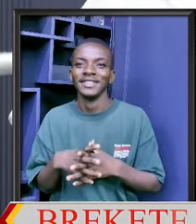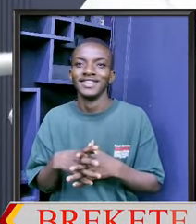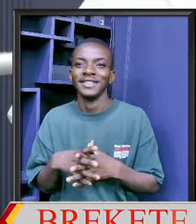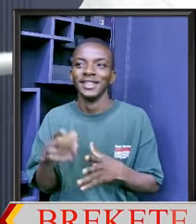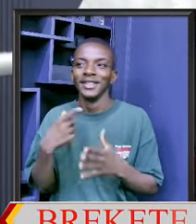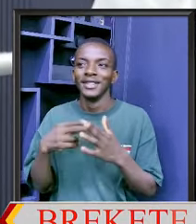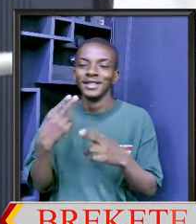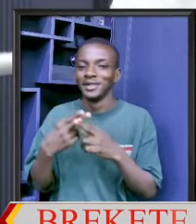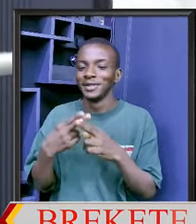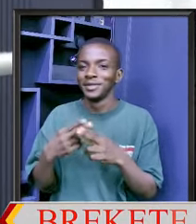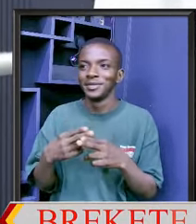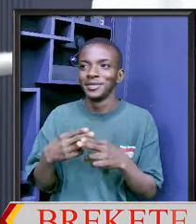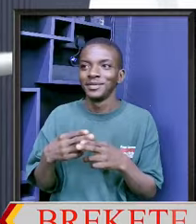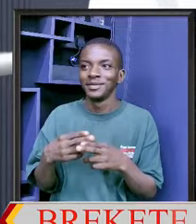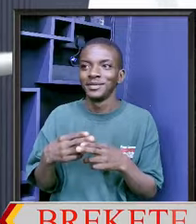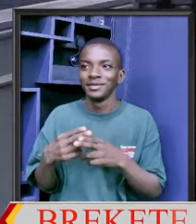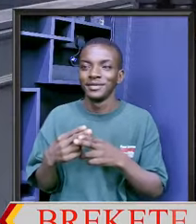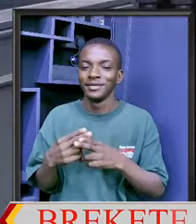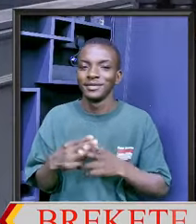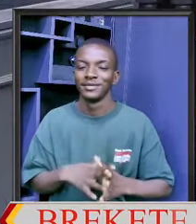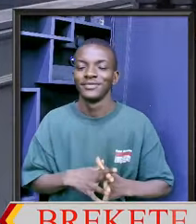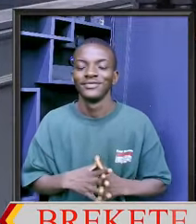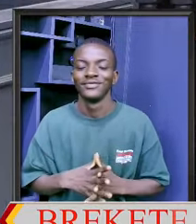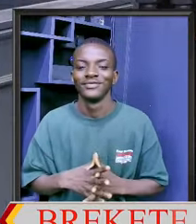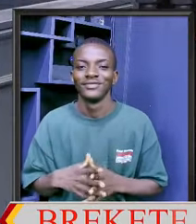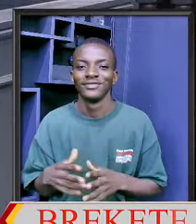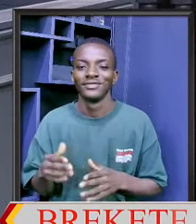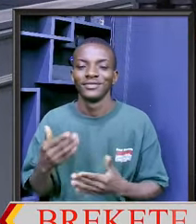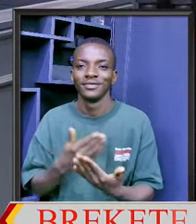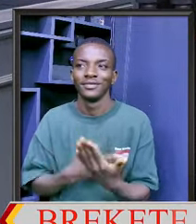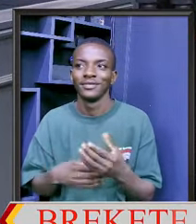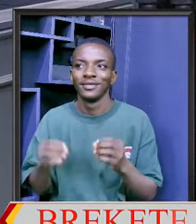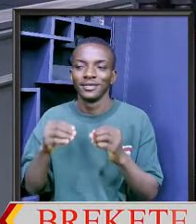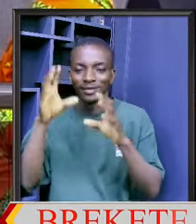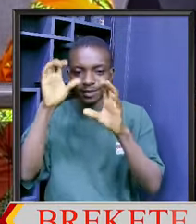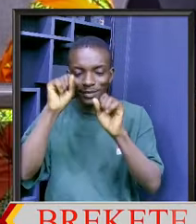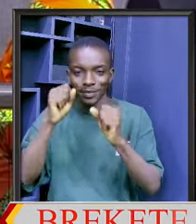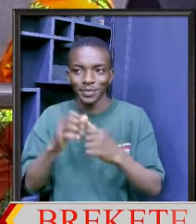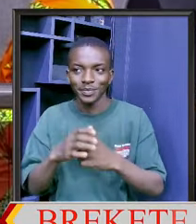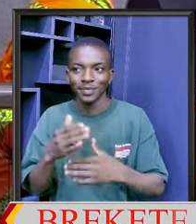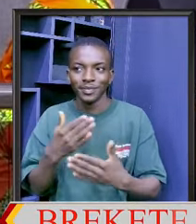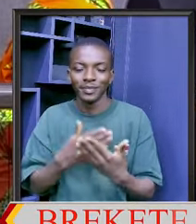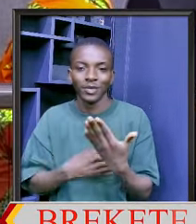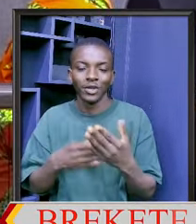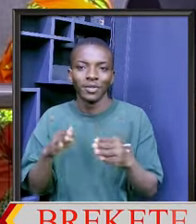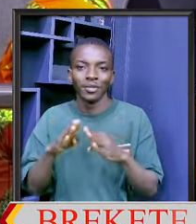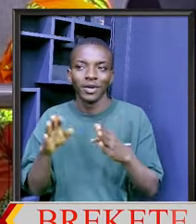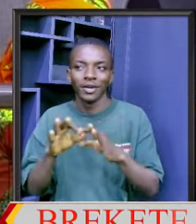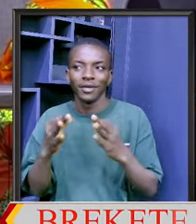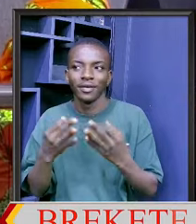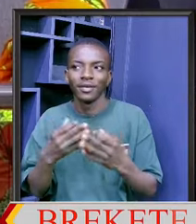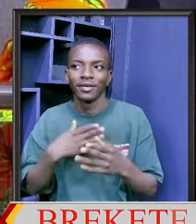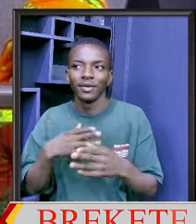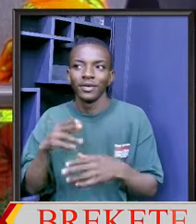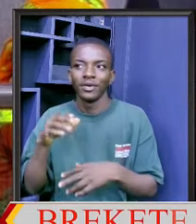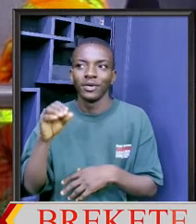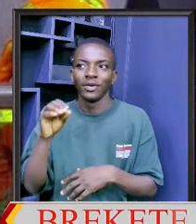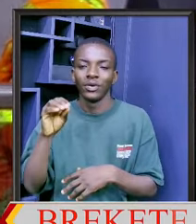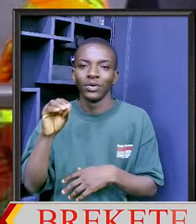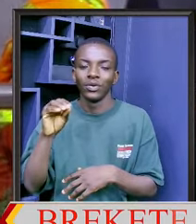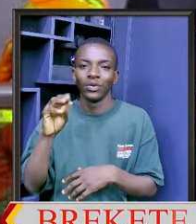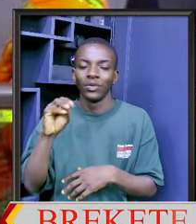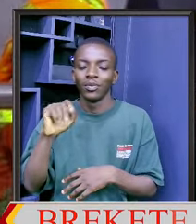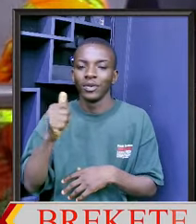What will be your name, my dear? Quickly. Sorry. Good morning, our ordinary president. Mm. Good morning, Brekete family. Mm. My name is